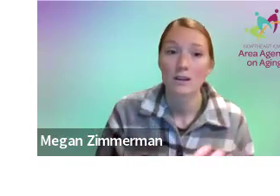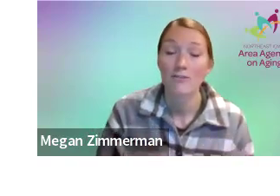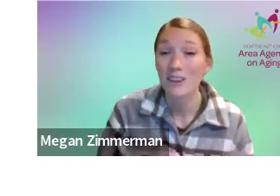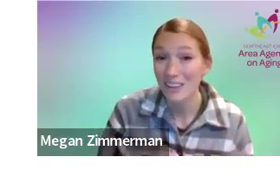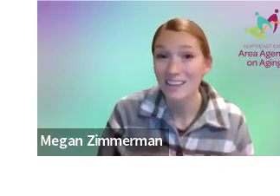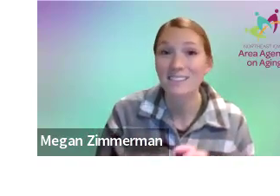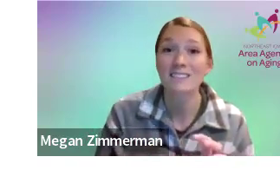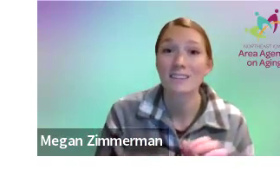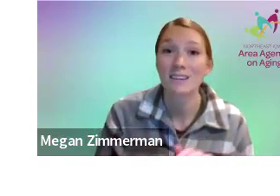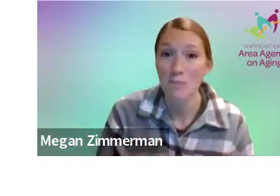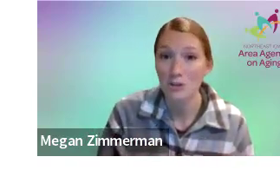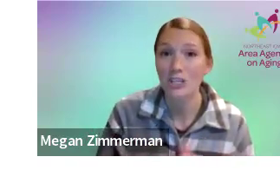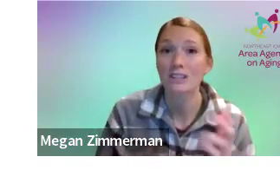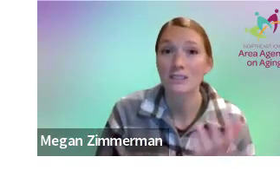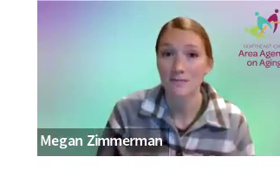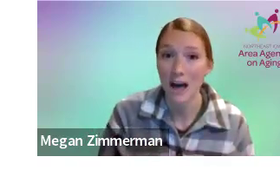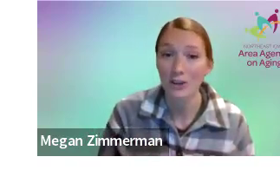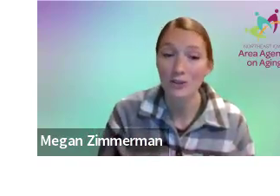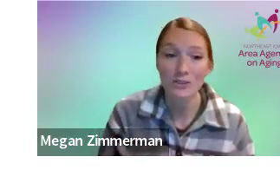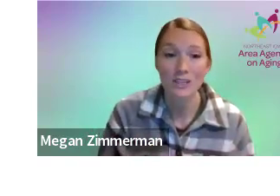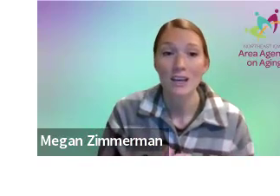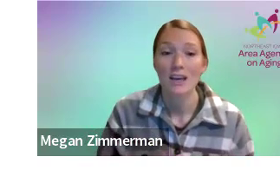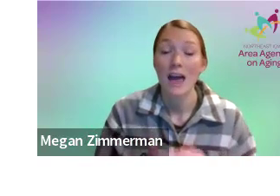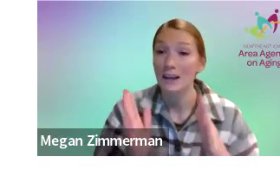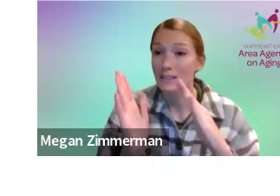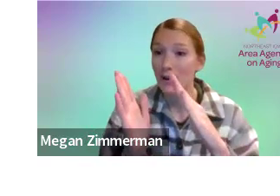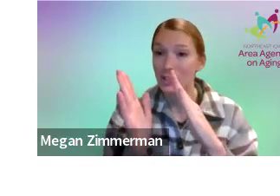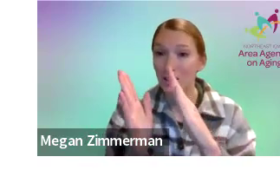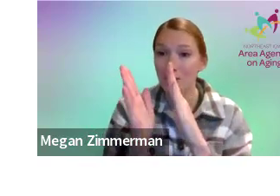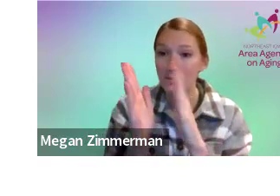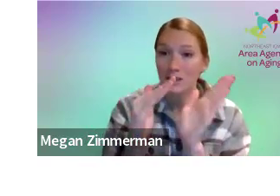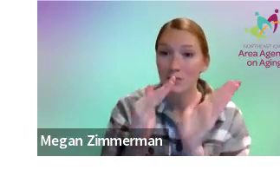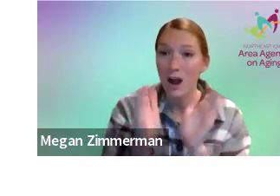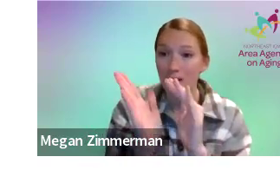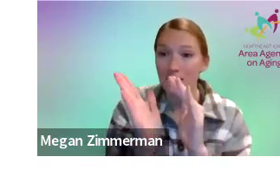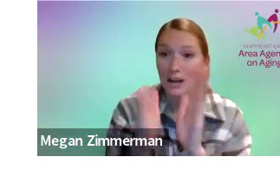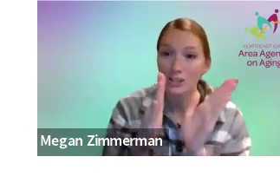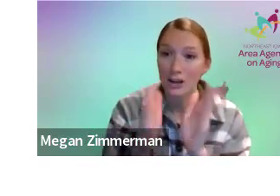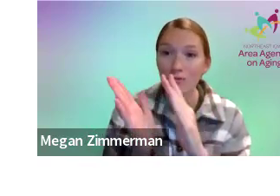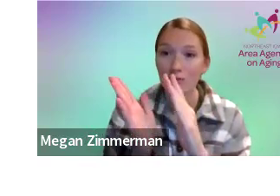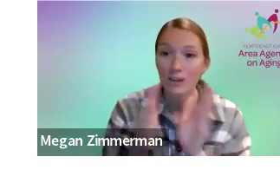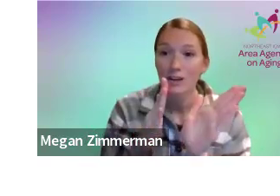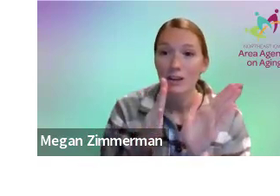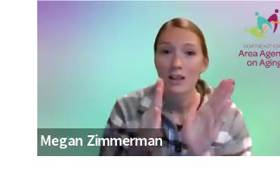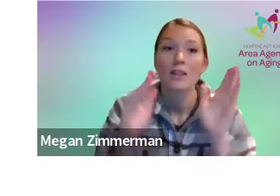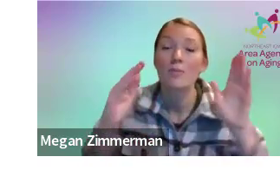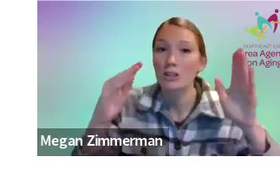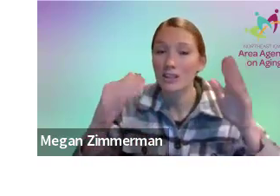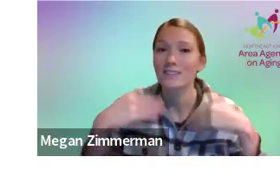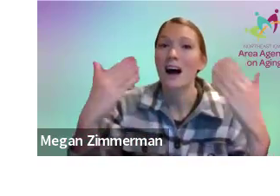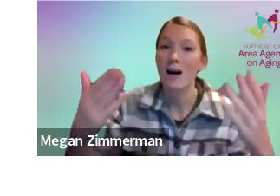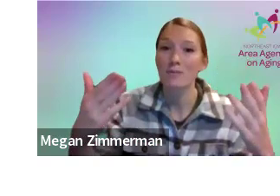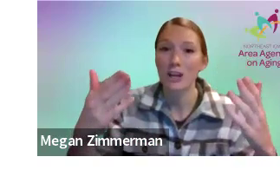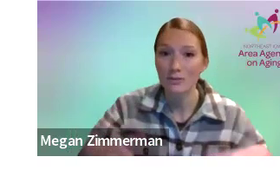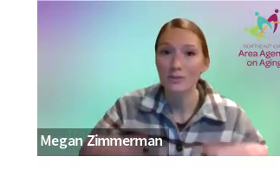memories, feelings, emotions, values. And as dementia comes and rocks that shelf, the